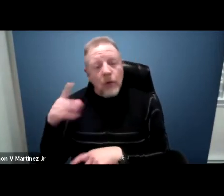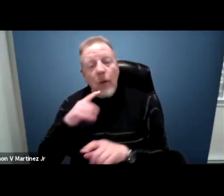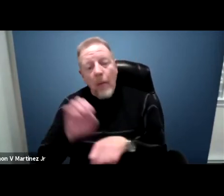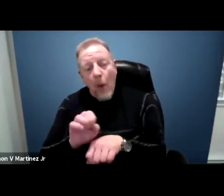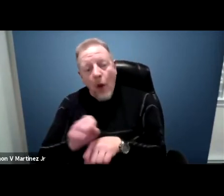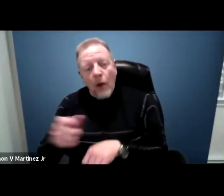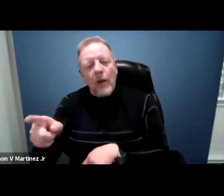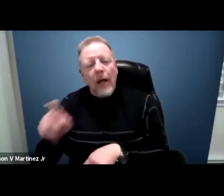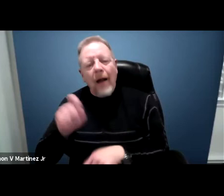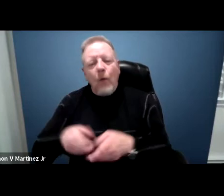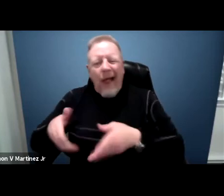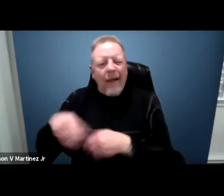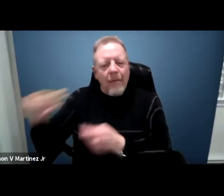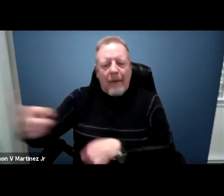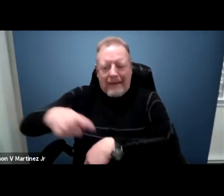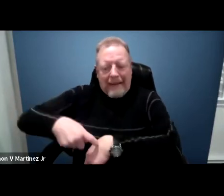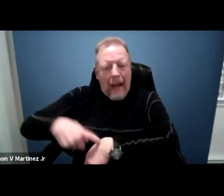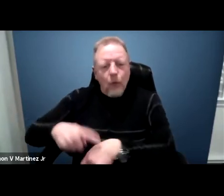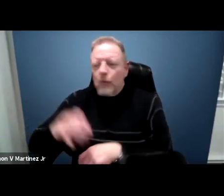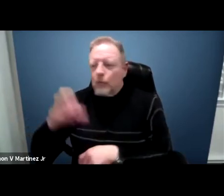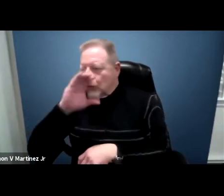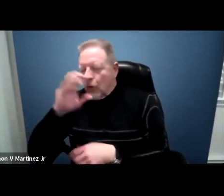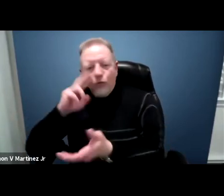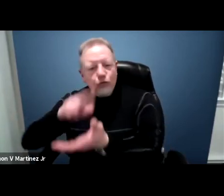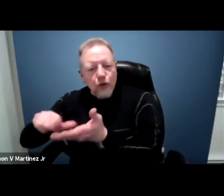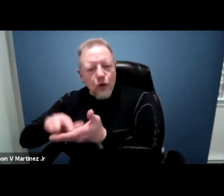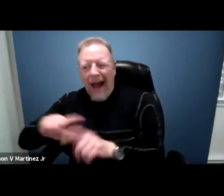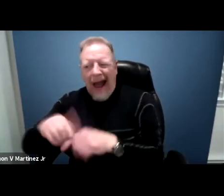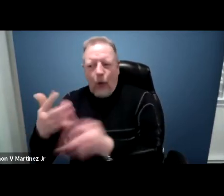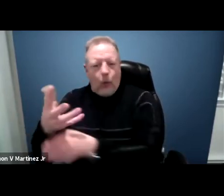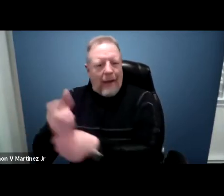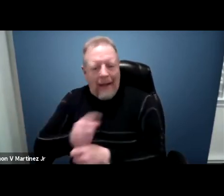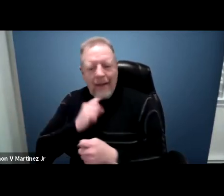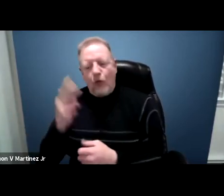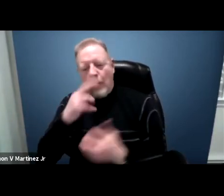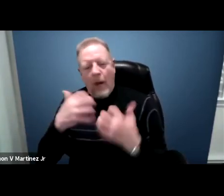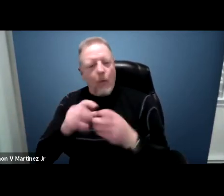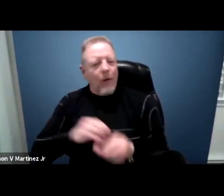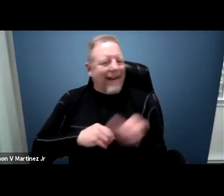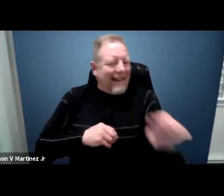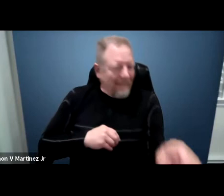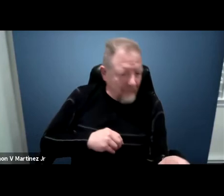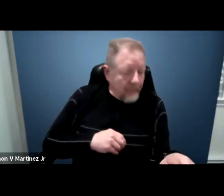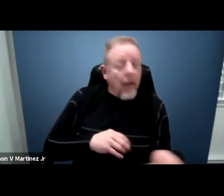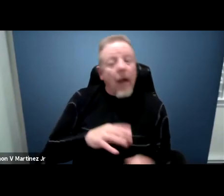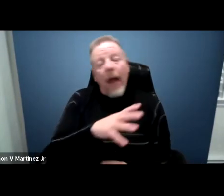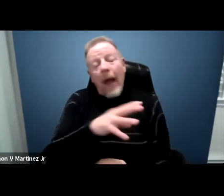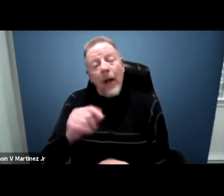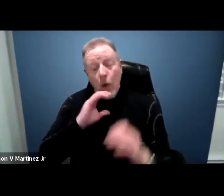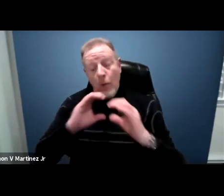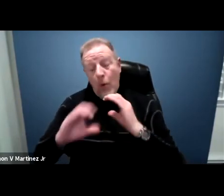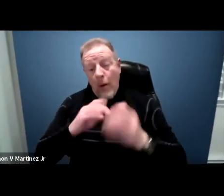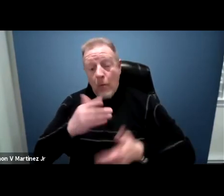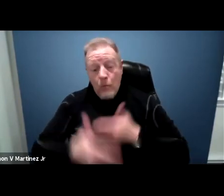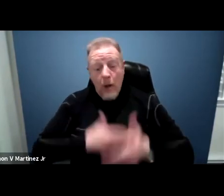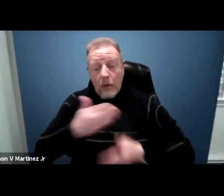you have to allow an employer some time to figure things out and work with you. And as long as the communication process